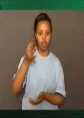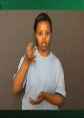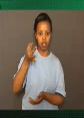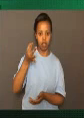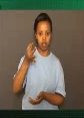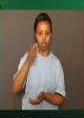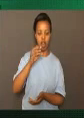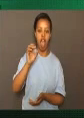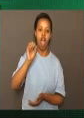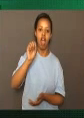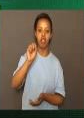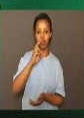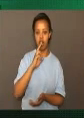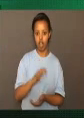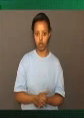and sulphur.